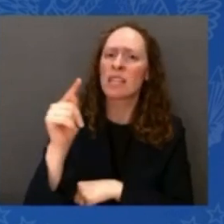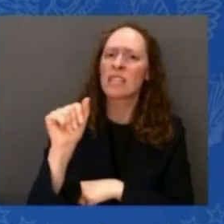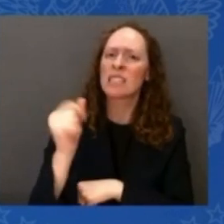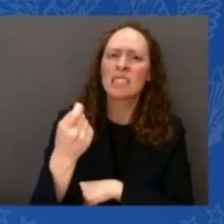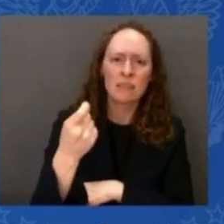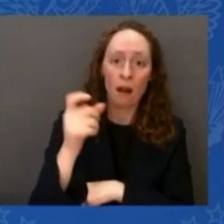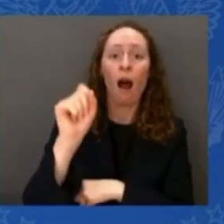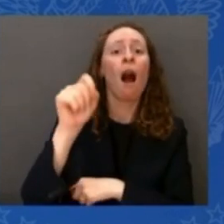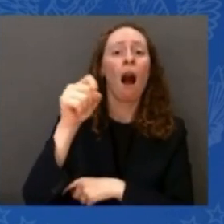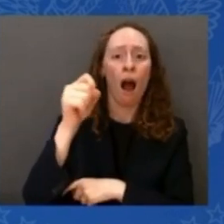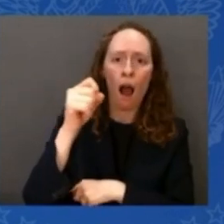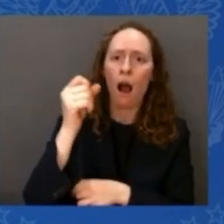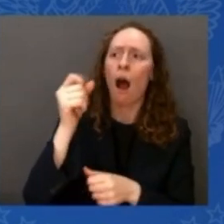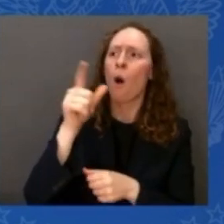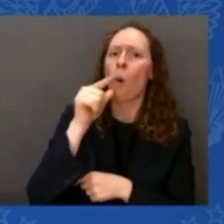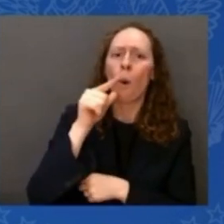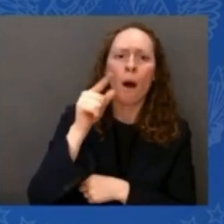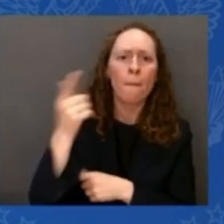3%.